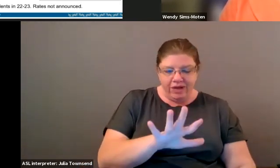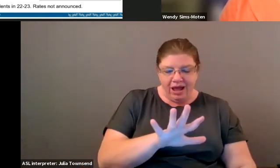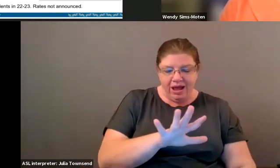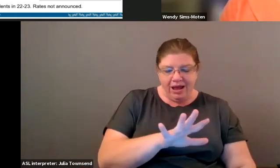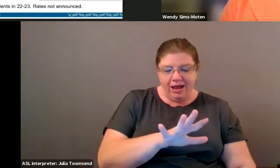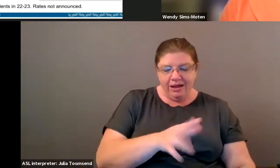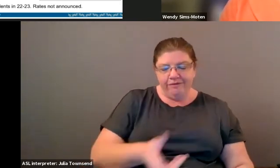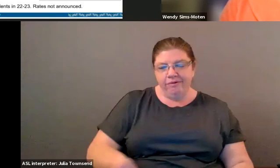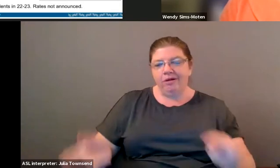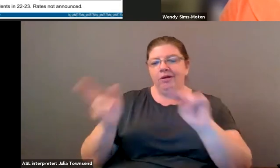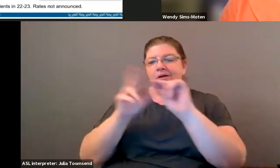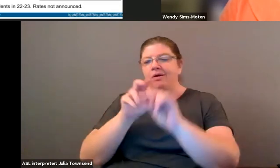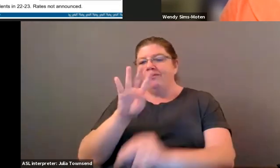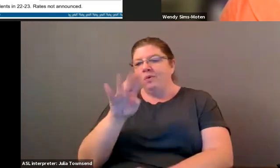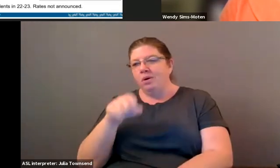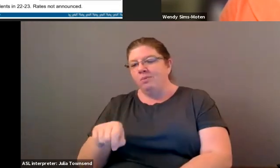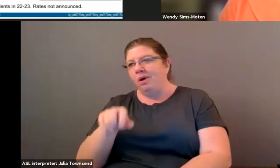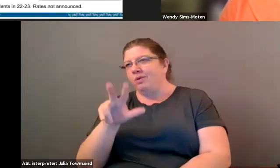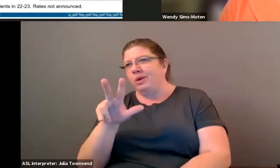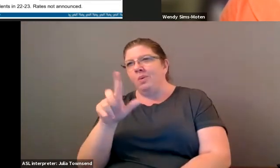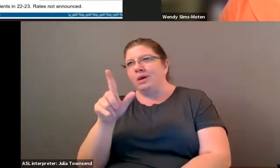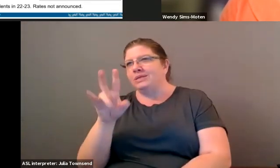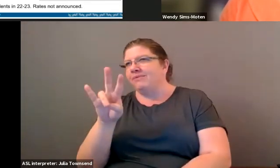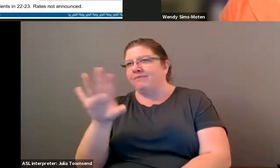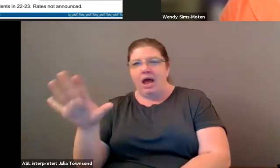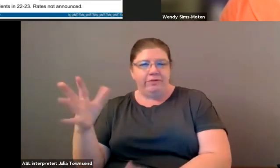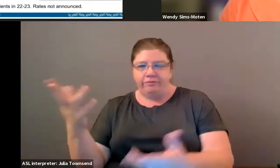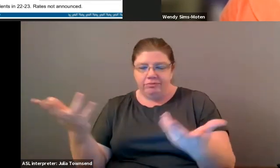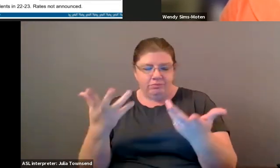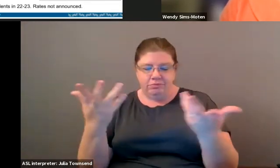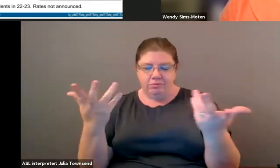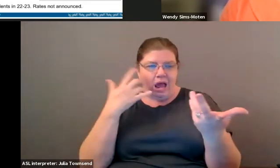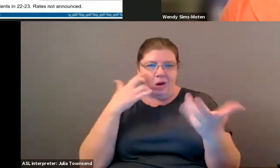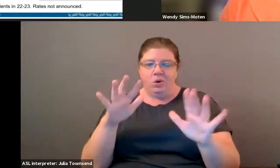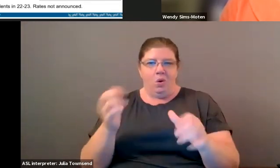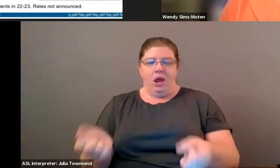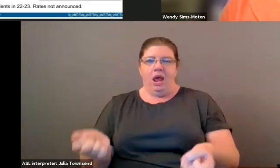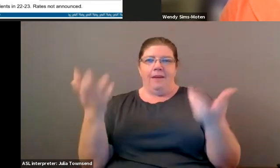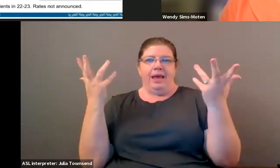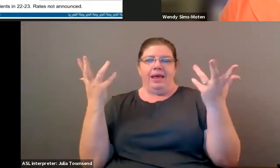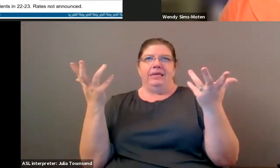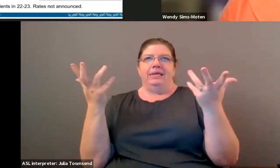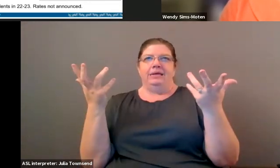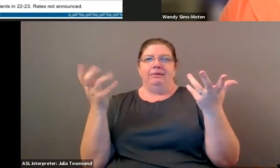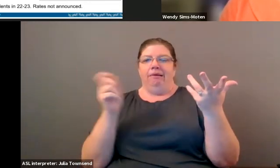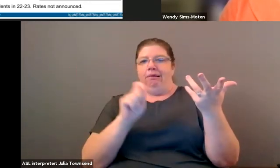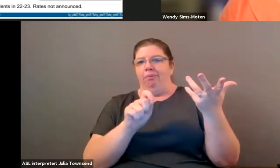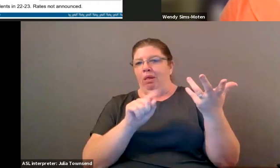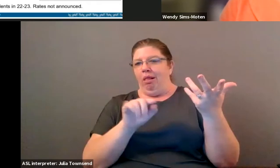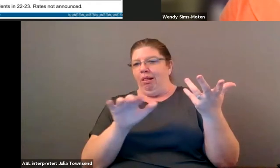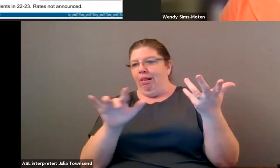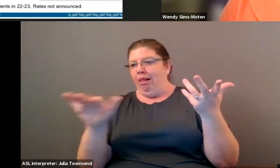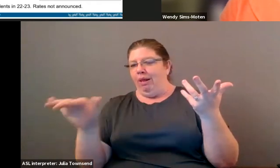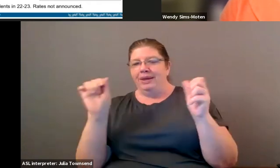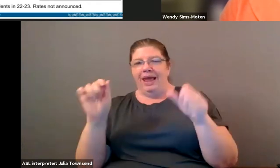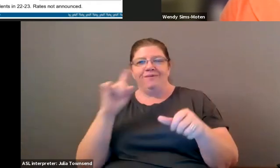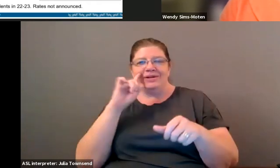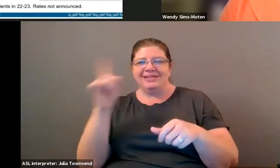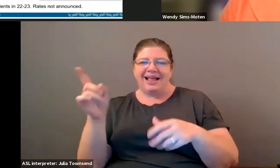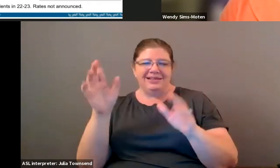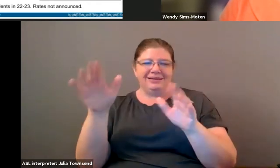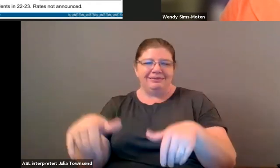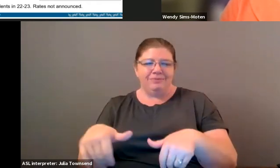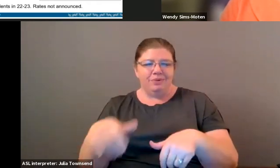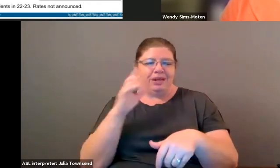4.1525 to 4.3175. I don't know about you, but I don't know how many decimals out we can go on the cents, but we